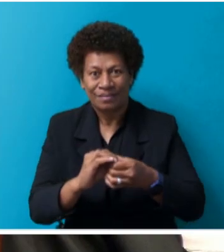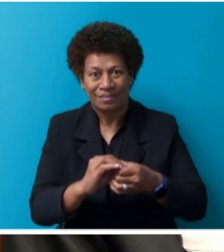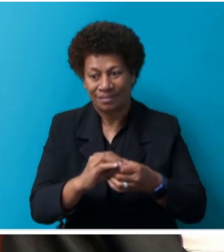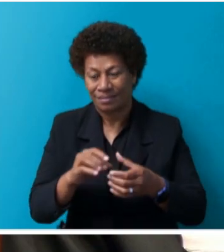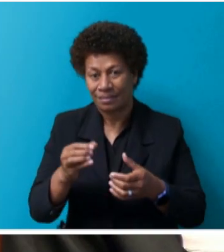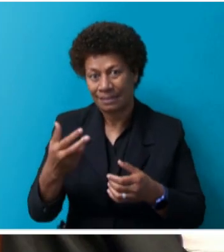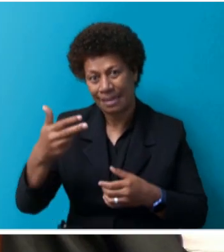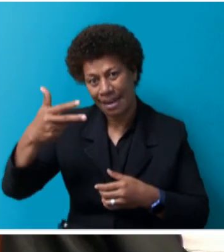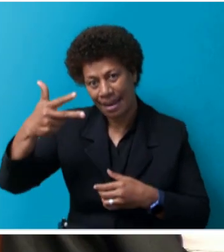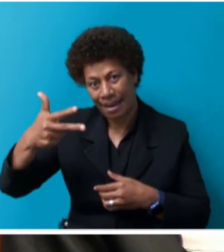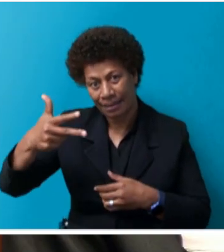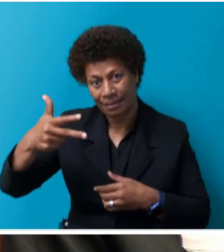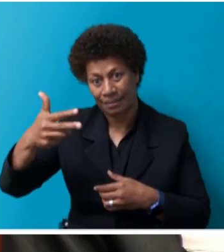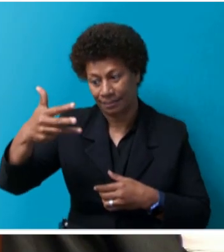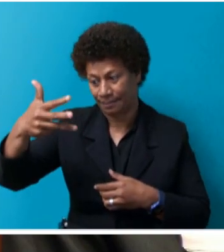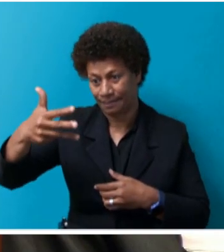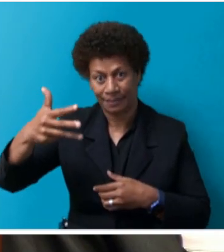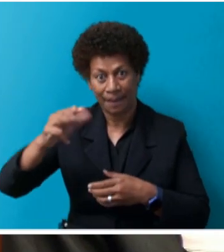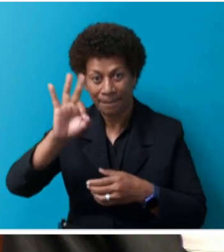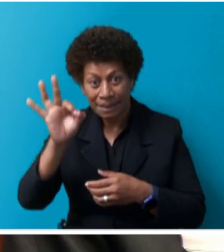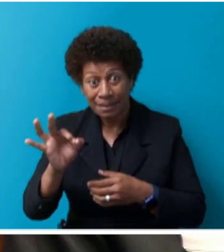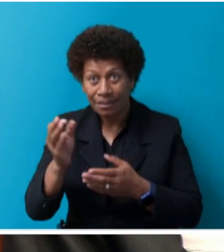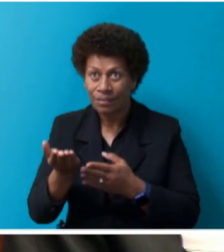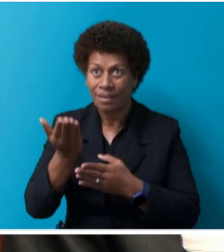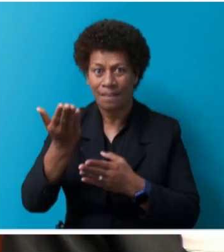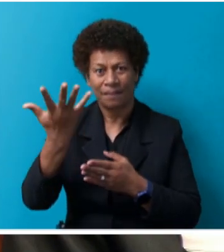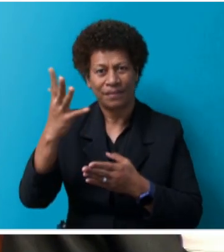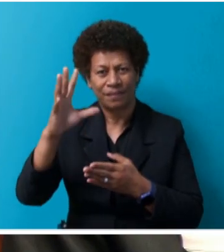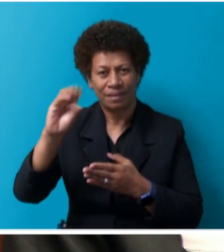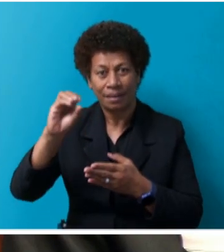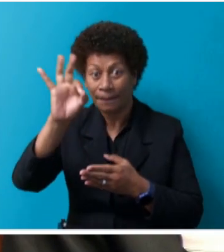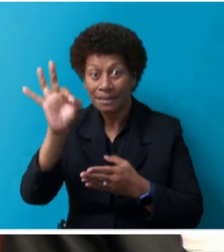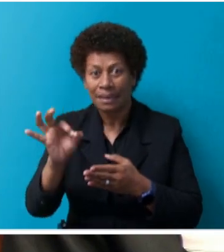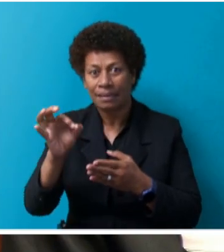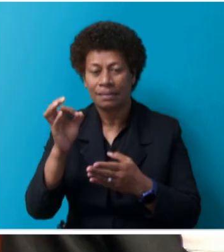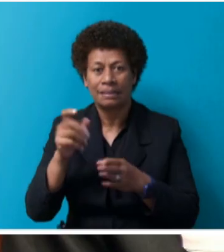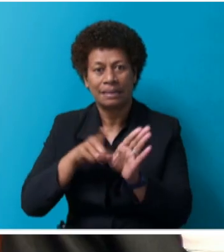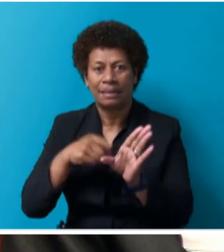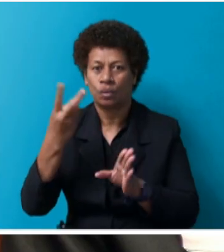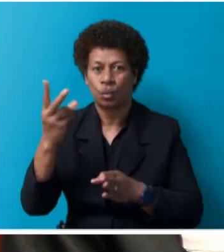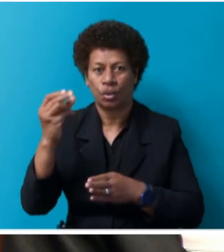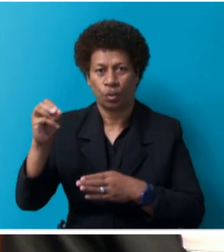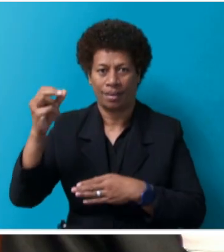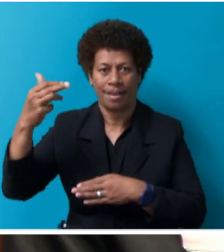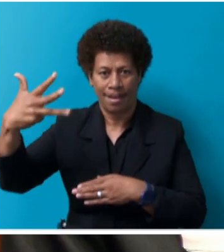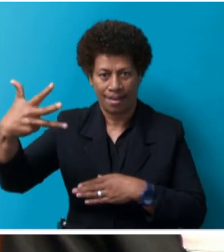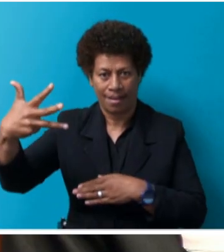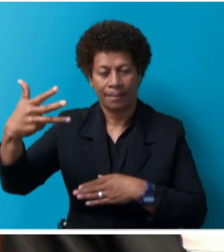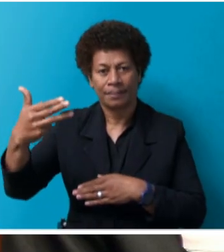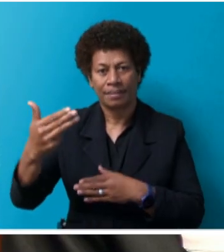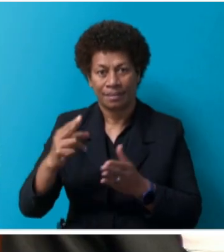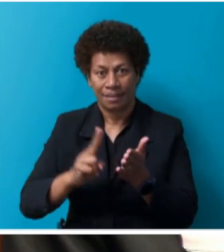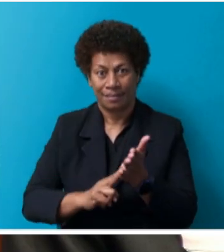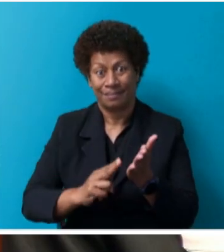currently at 19%, is targeted to rise to 50% by 2029. Mr. Speaker, in leadership, the NDP seeks to